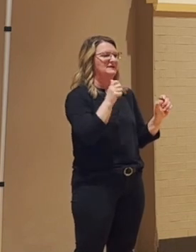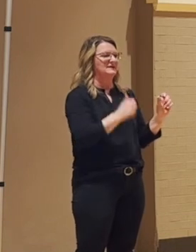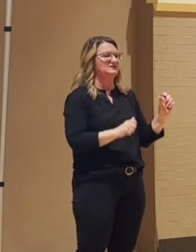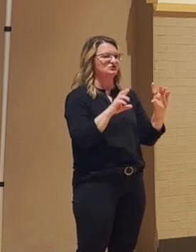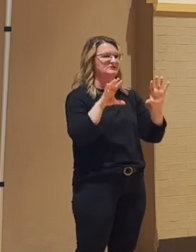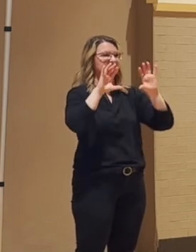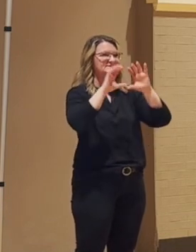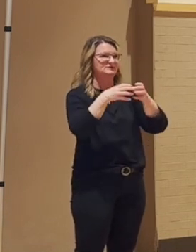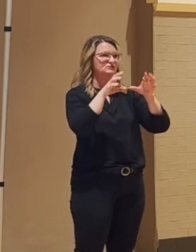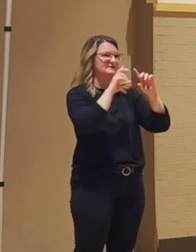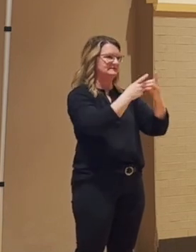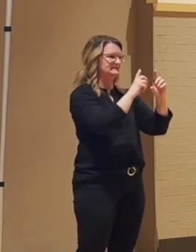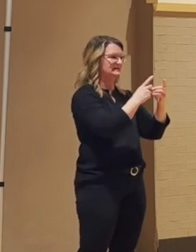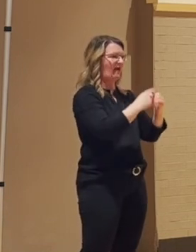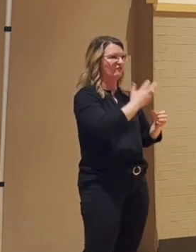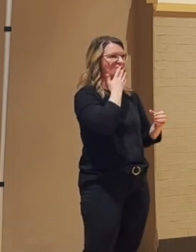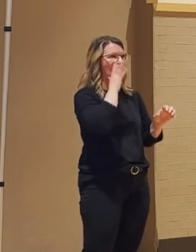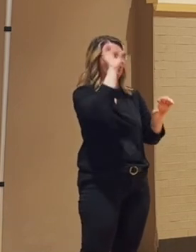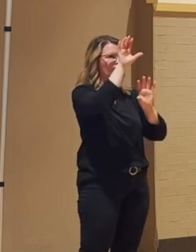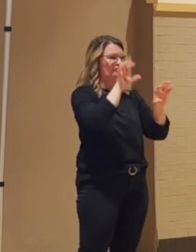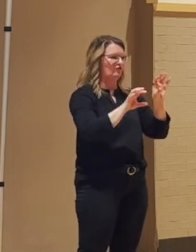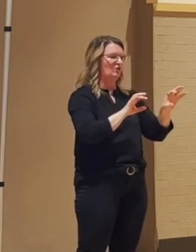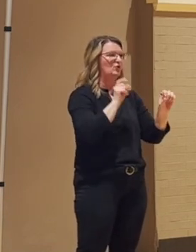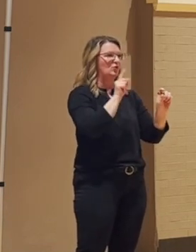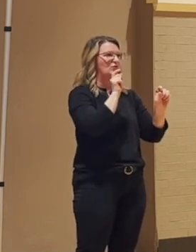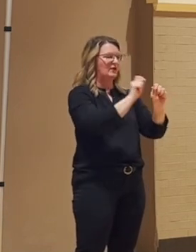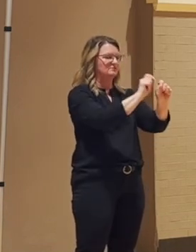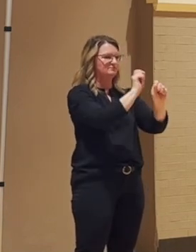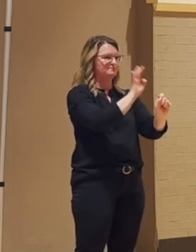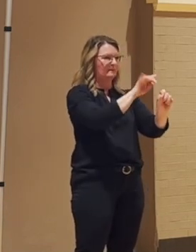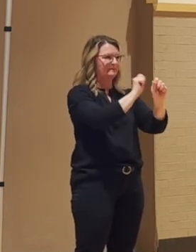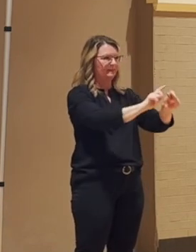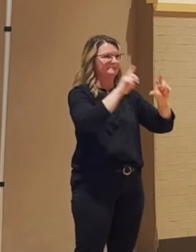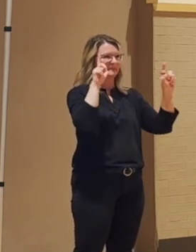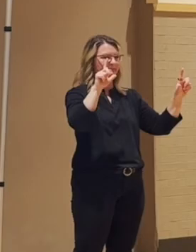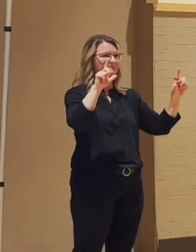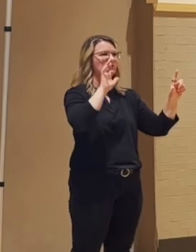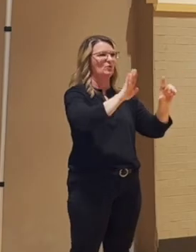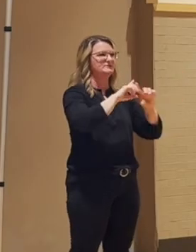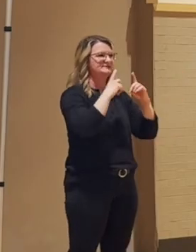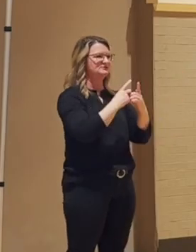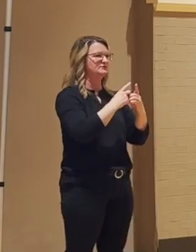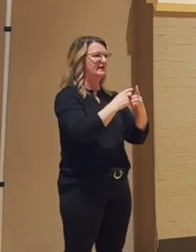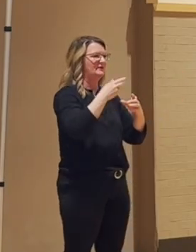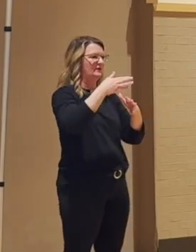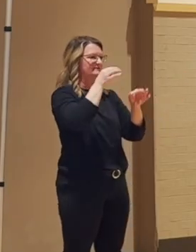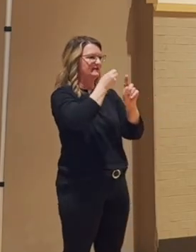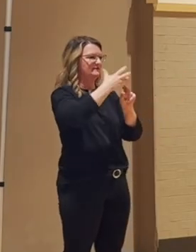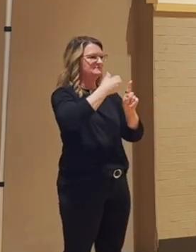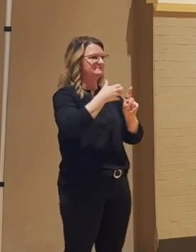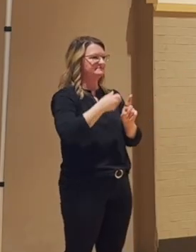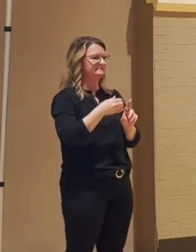council districts are color-coded. You can zoom in to your council district. You have a legend where